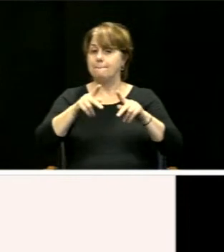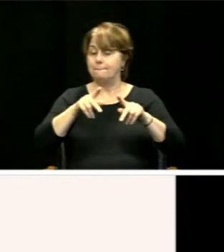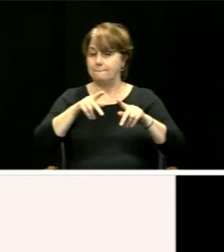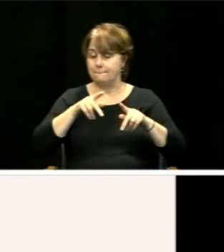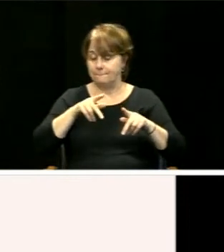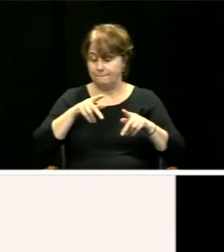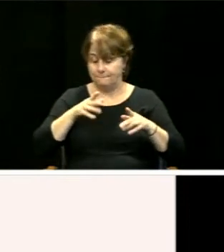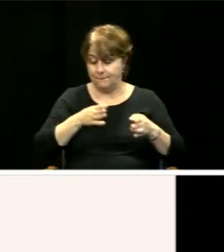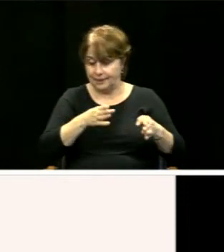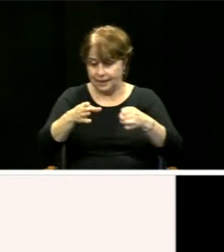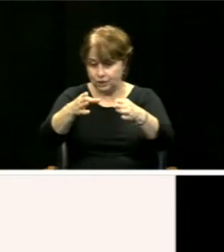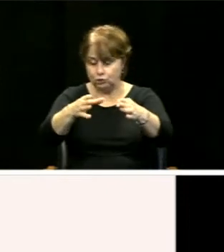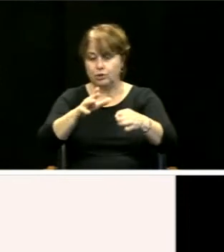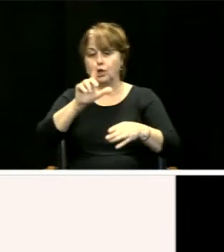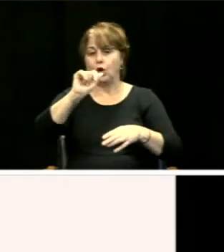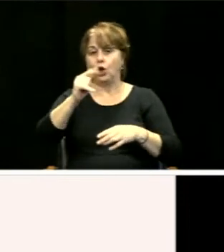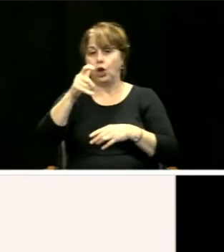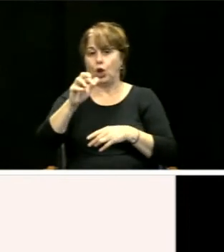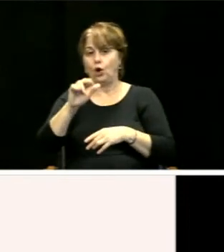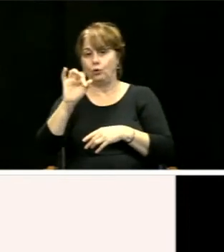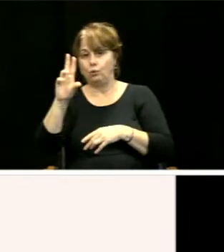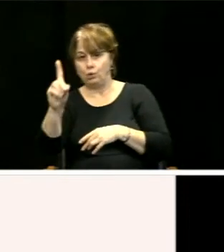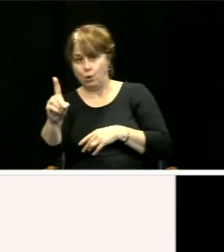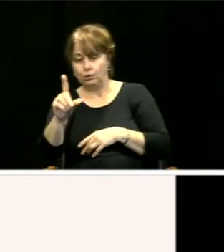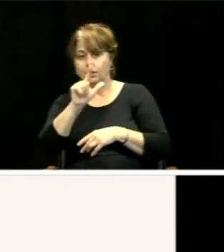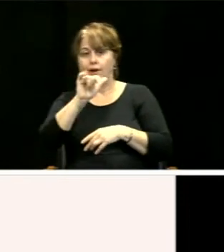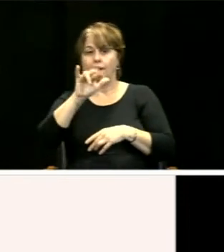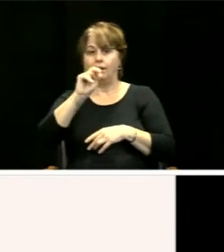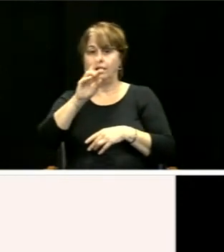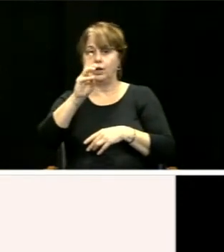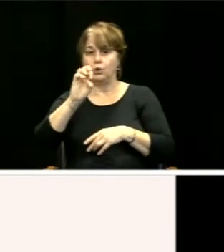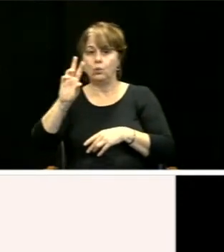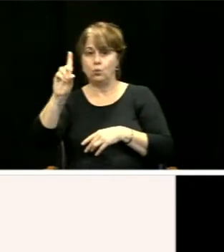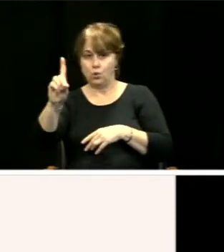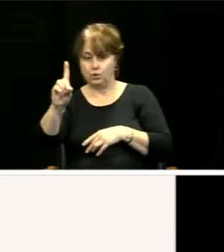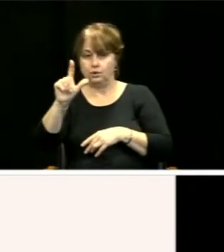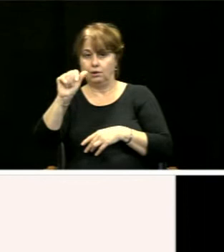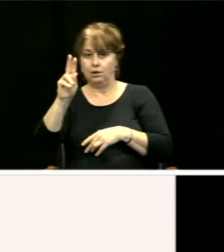the Lawler Road and Lindy Lane culvert as well.